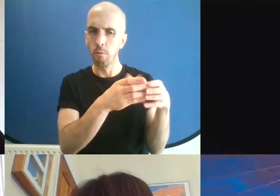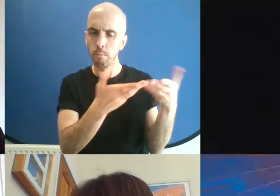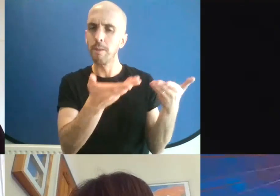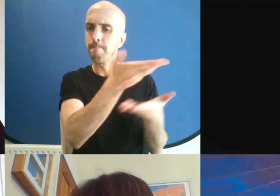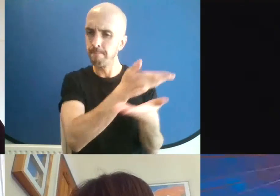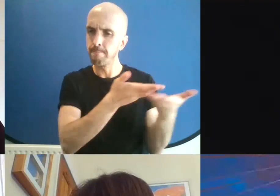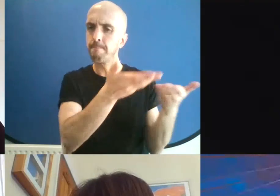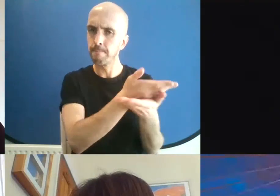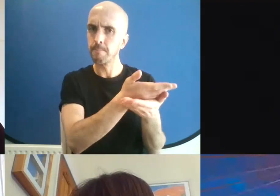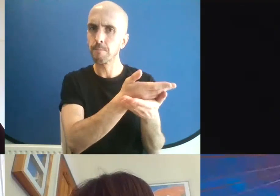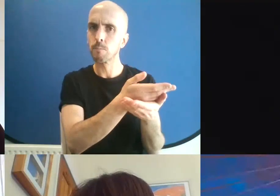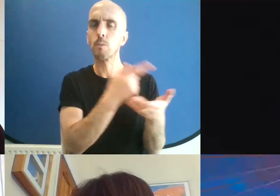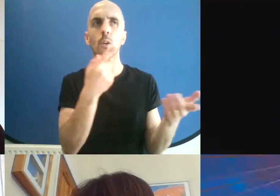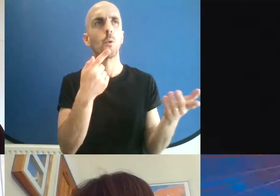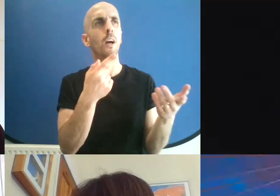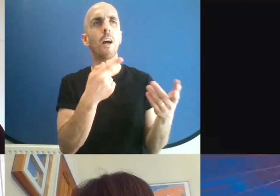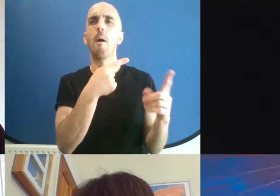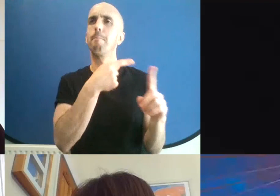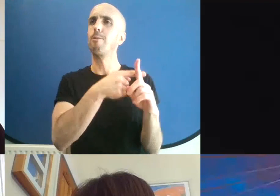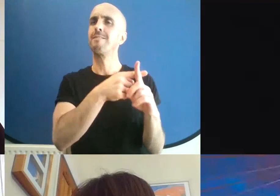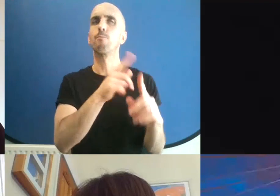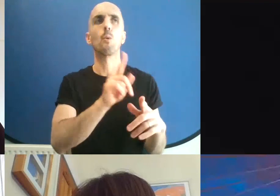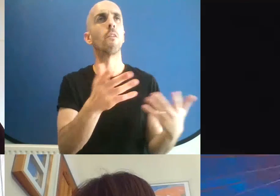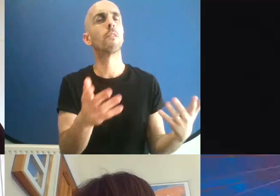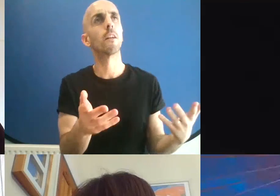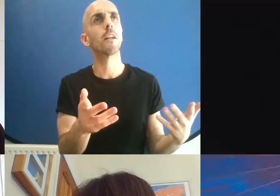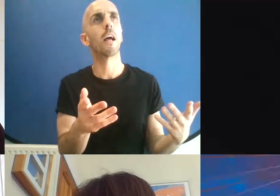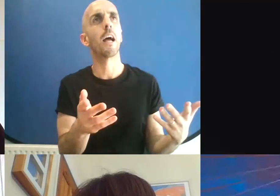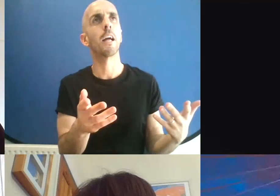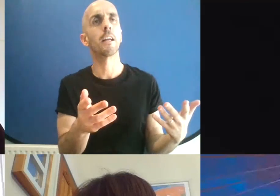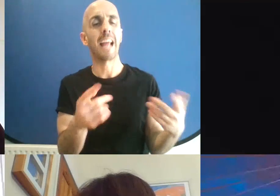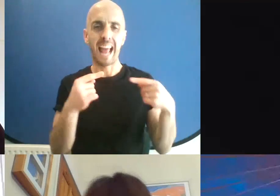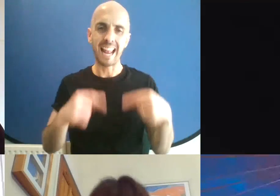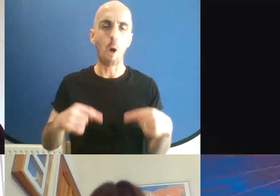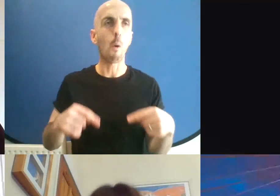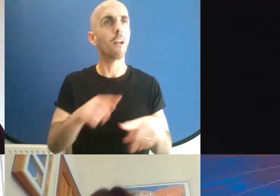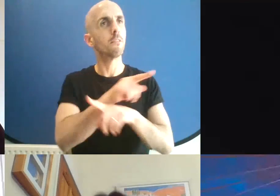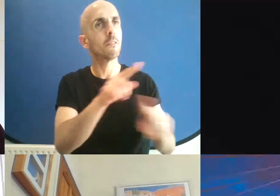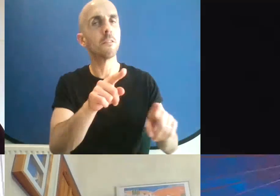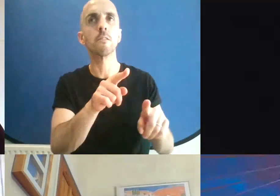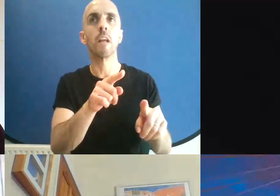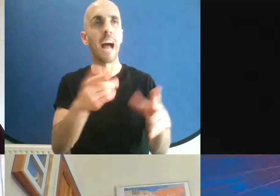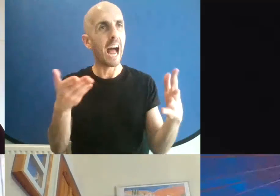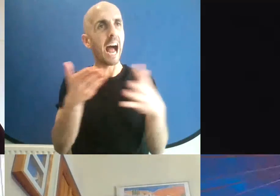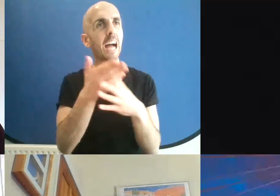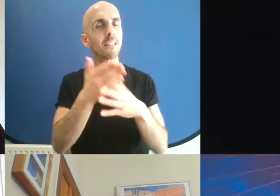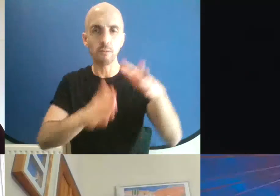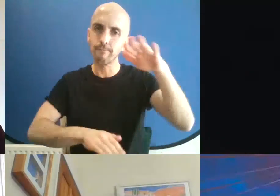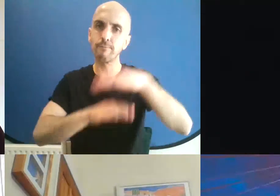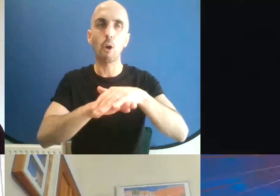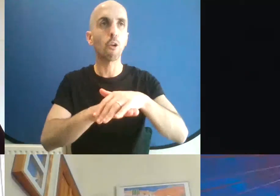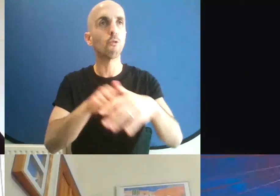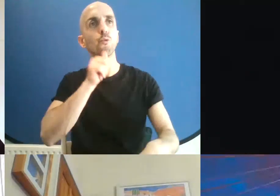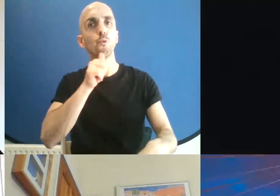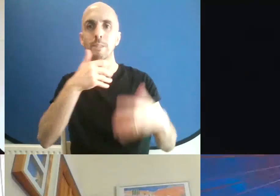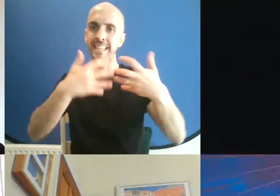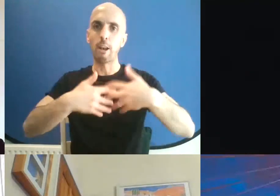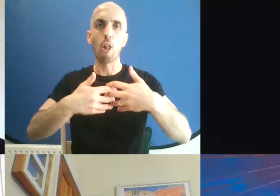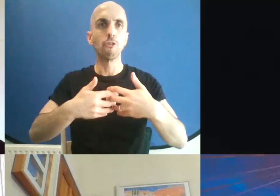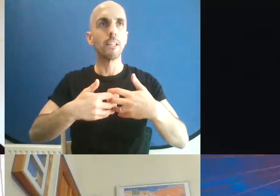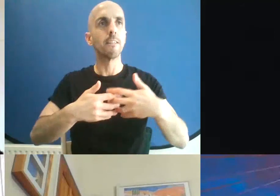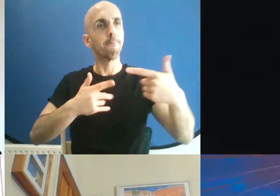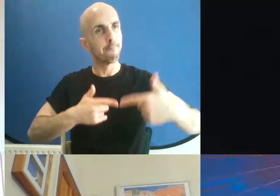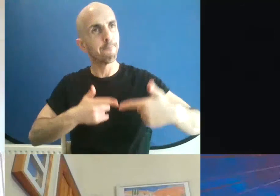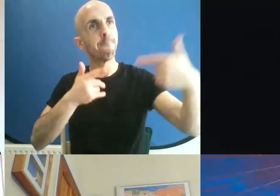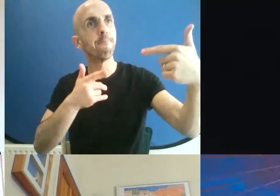in enabling others to access through digital technology. And we didn't have time